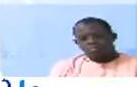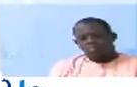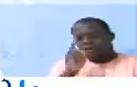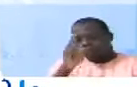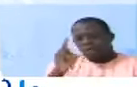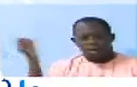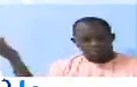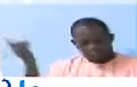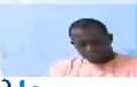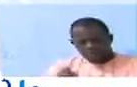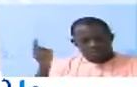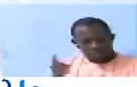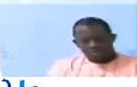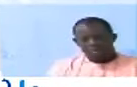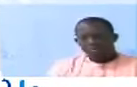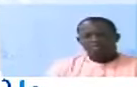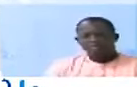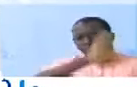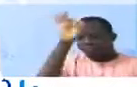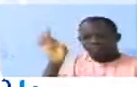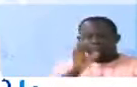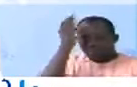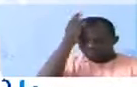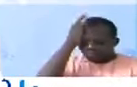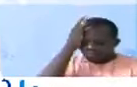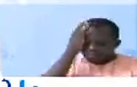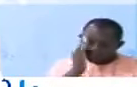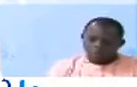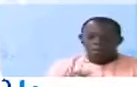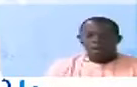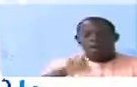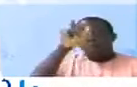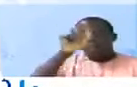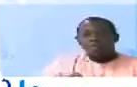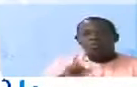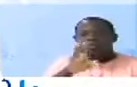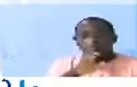beatings was really devastating. If any those who saw us in